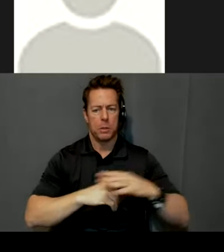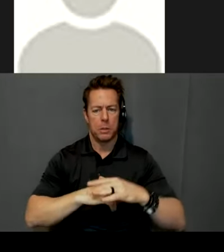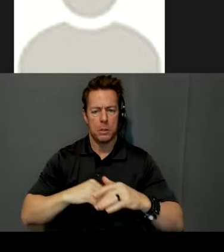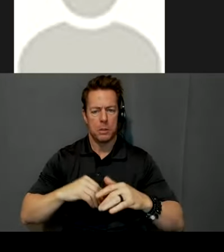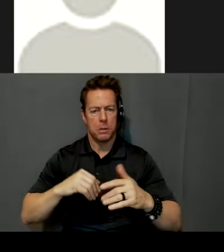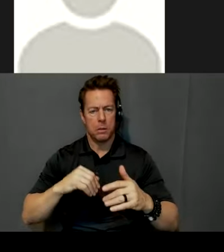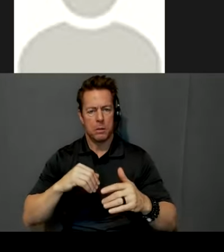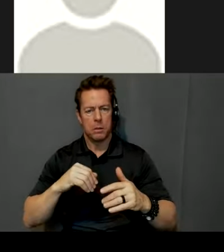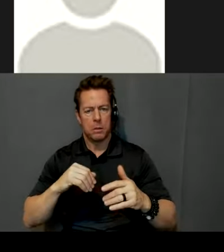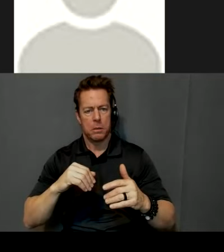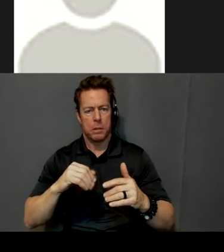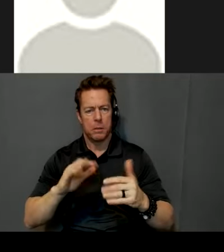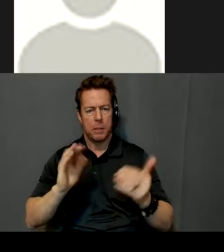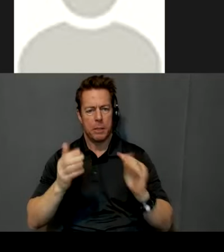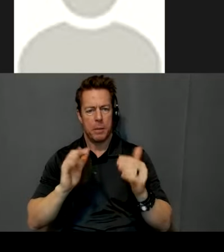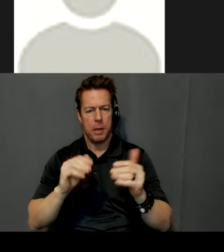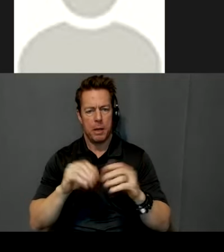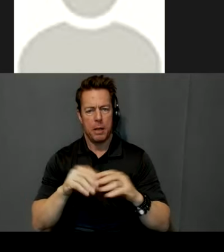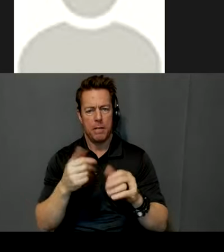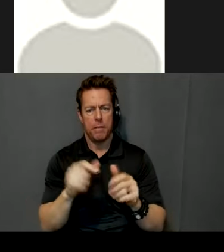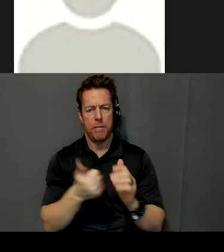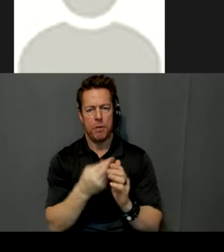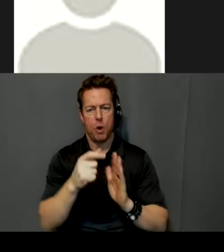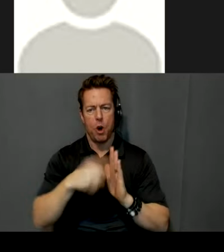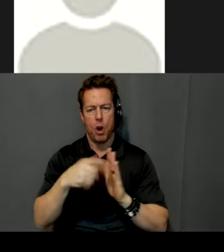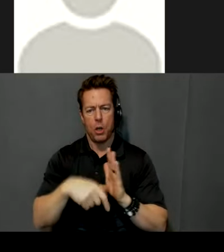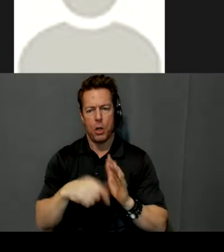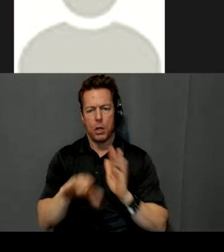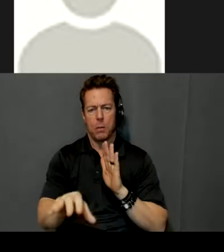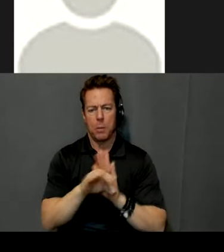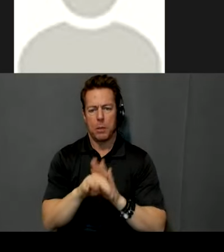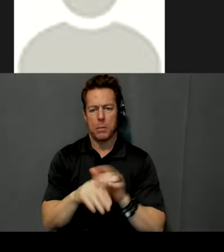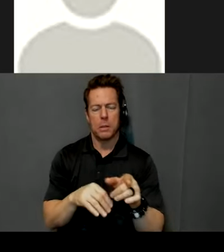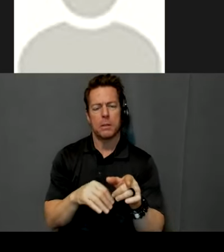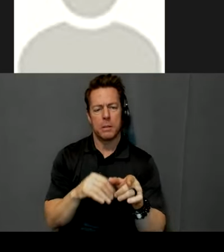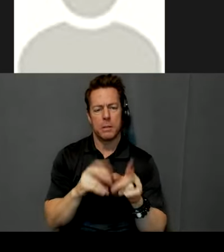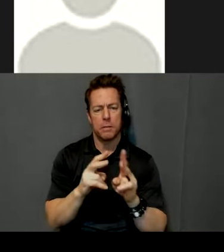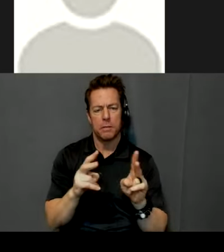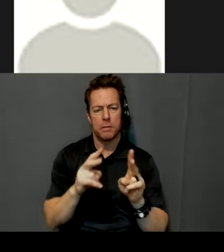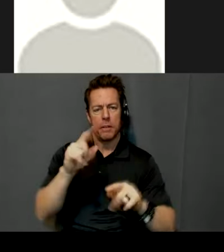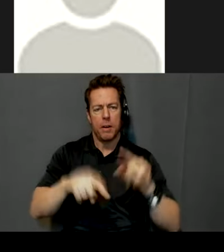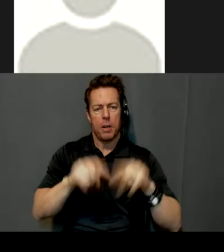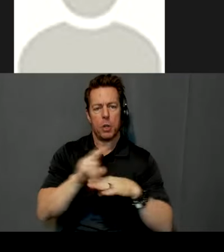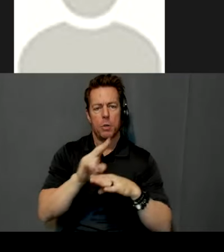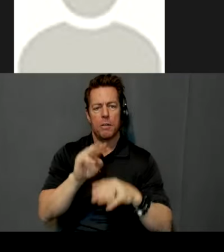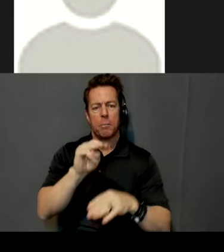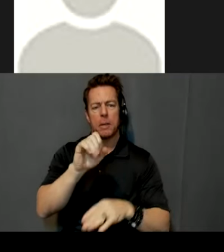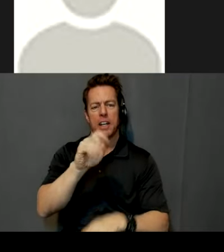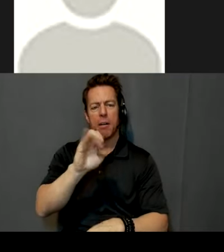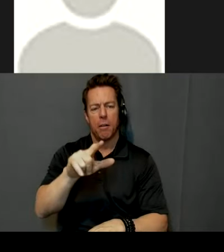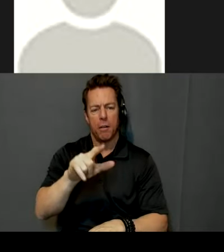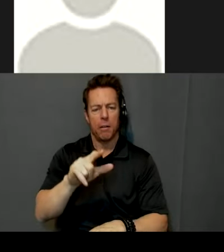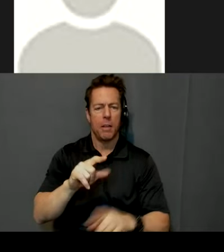compared to him in a few articles that I've read. I chose this piece because of the varied use of material and the different